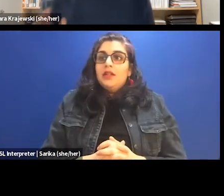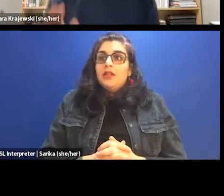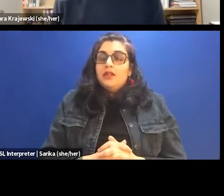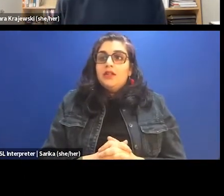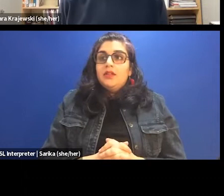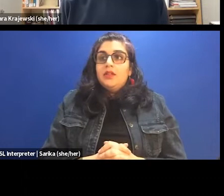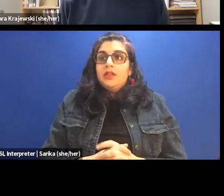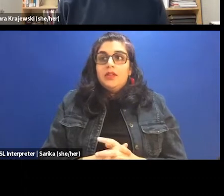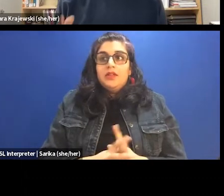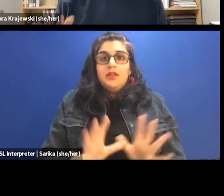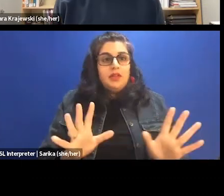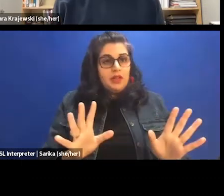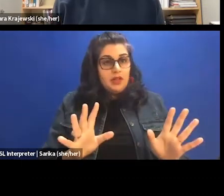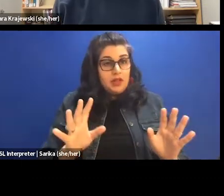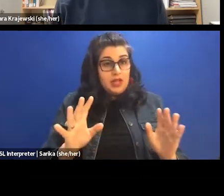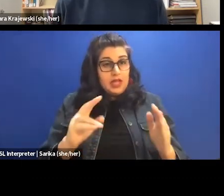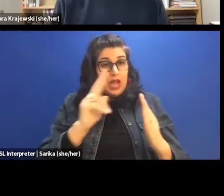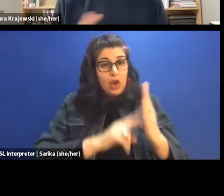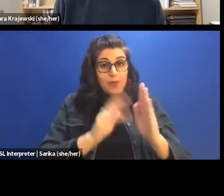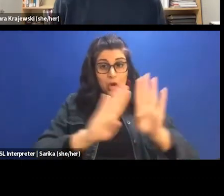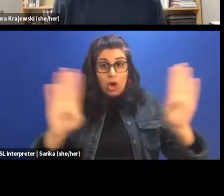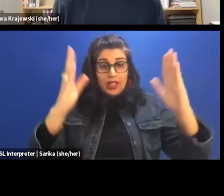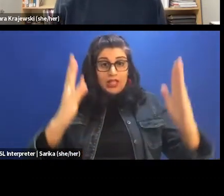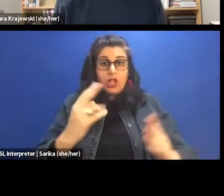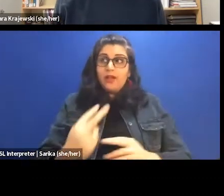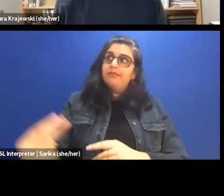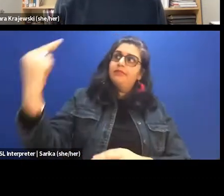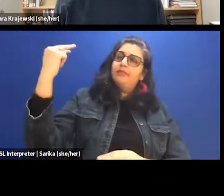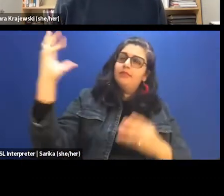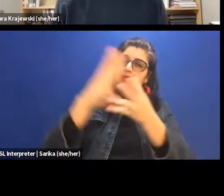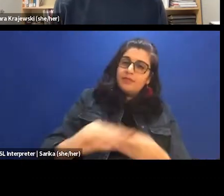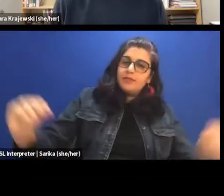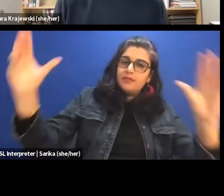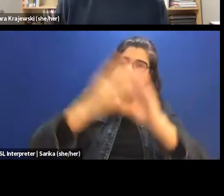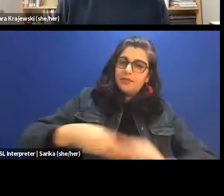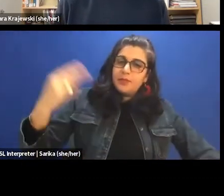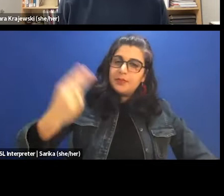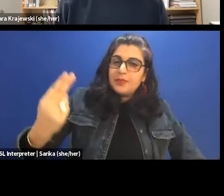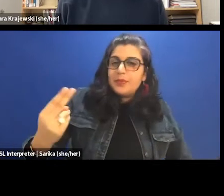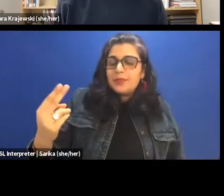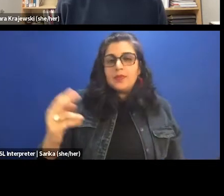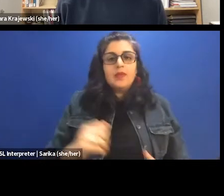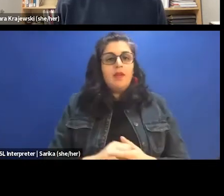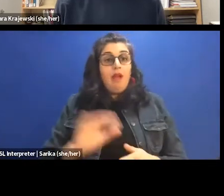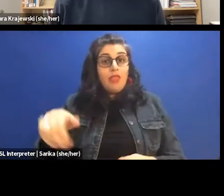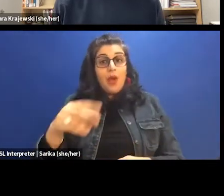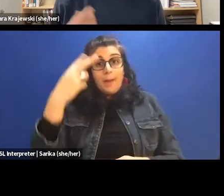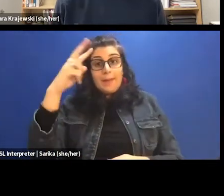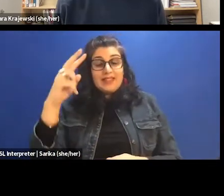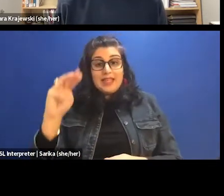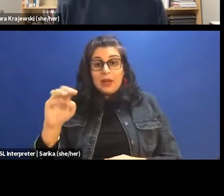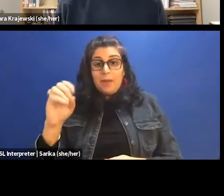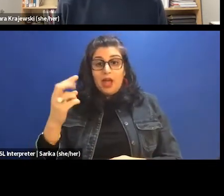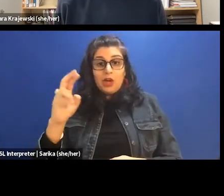While the muralists look to the past for historical and allegorical narratives, other Mexican modernists were fascinated